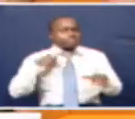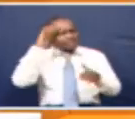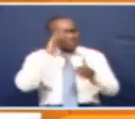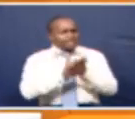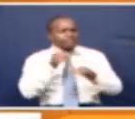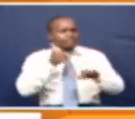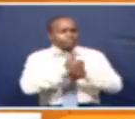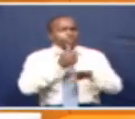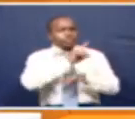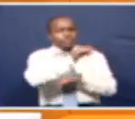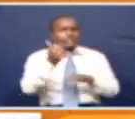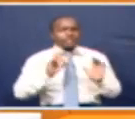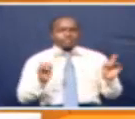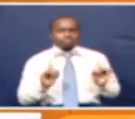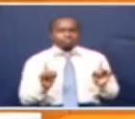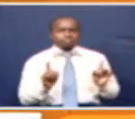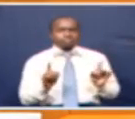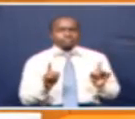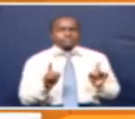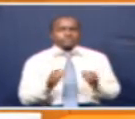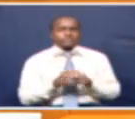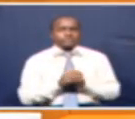other. We've seen it across the board.